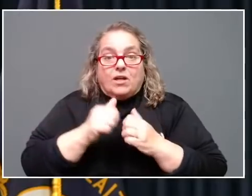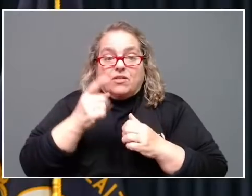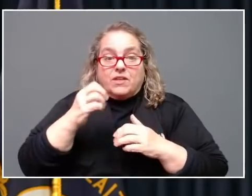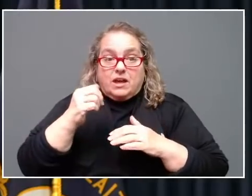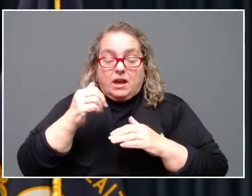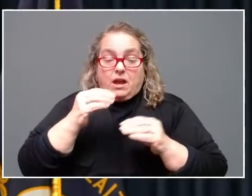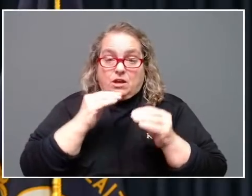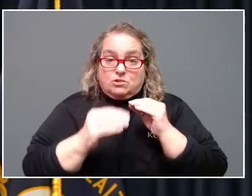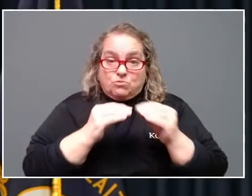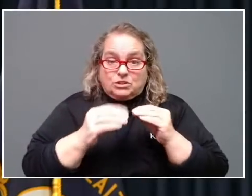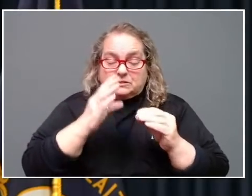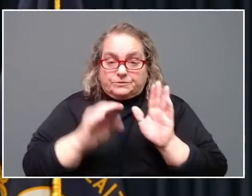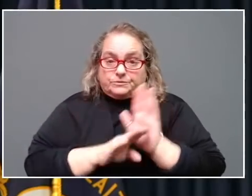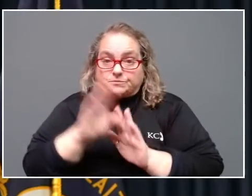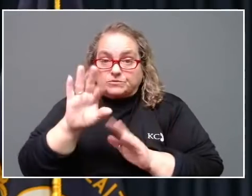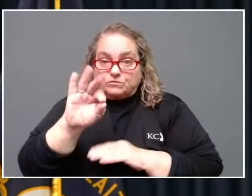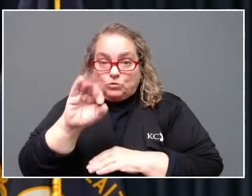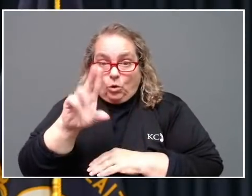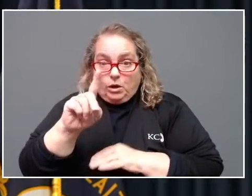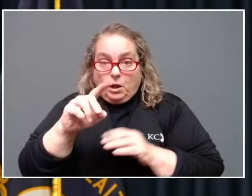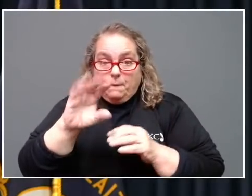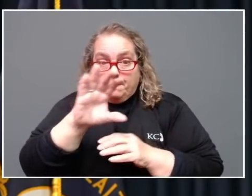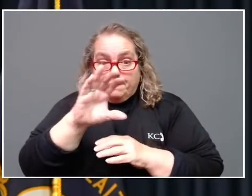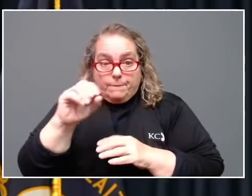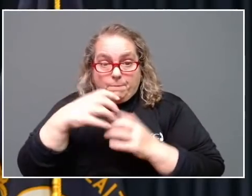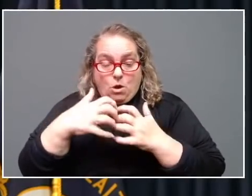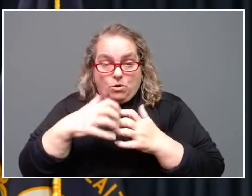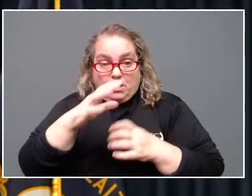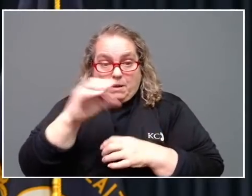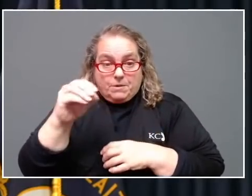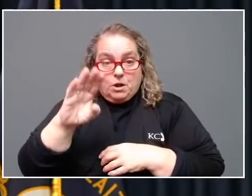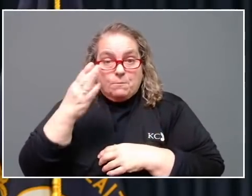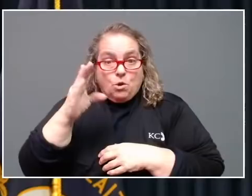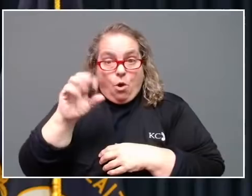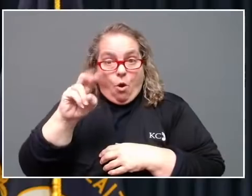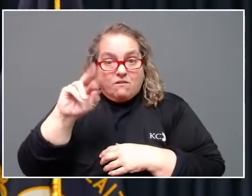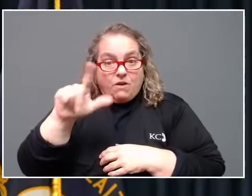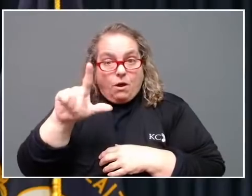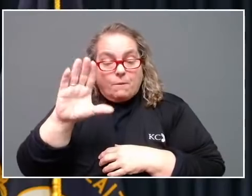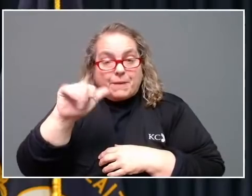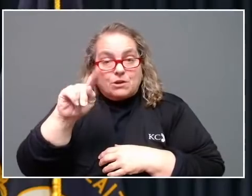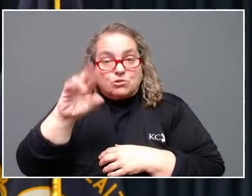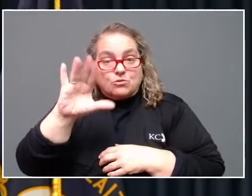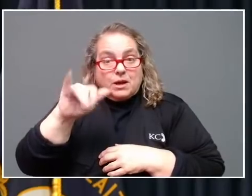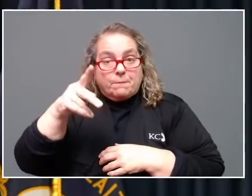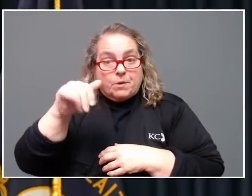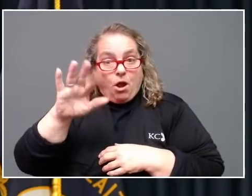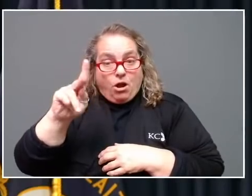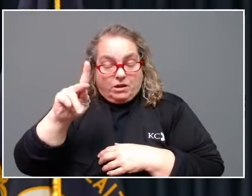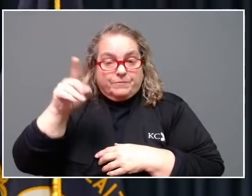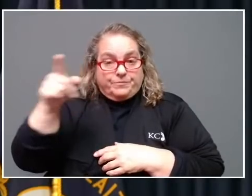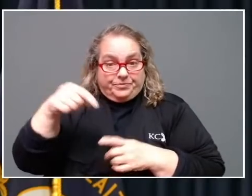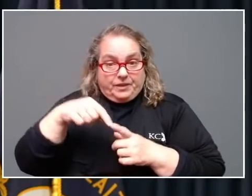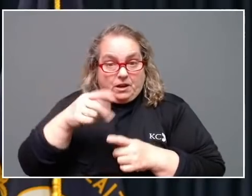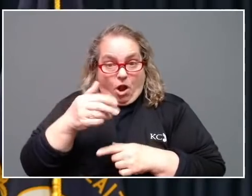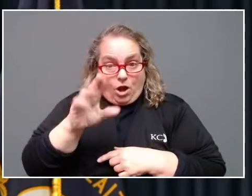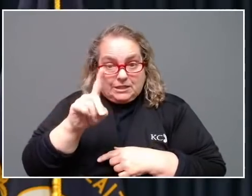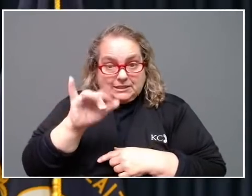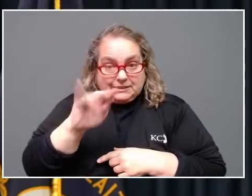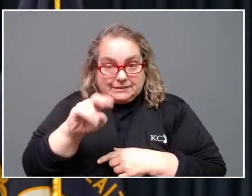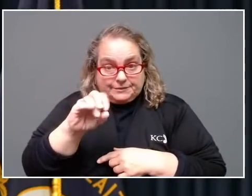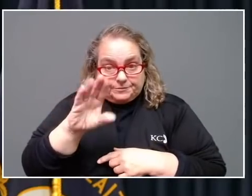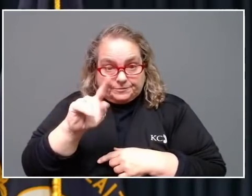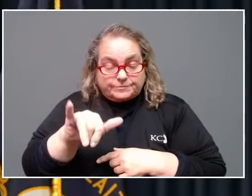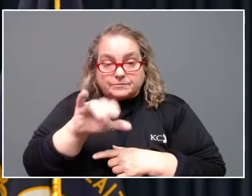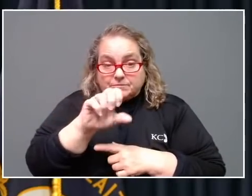Motor Company and SK Innovation Blue Oval Battery Park to be located in Hardin County. In September 2021,